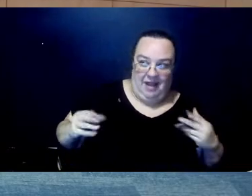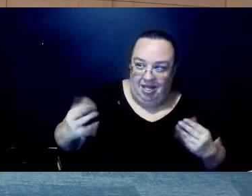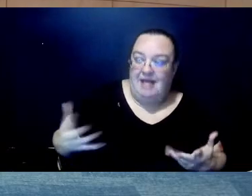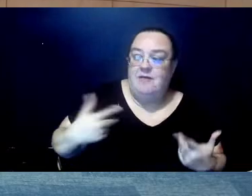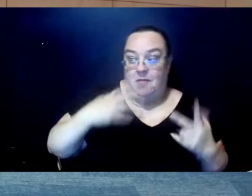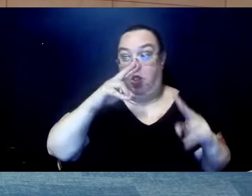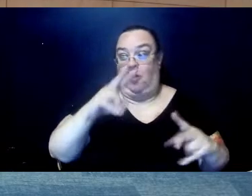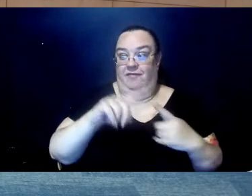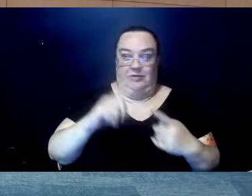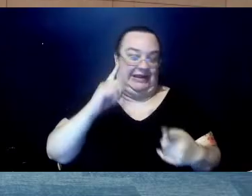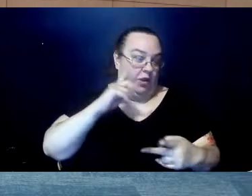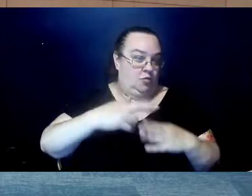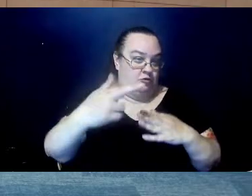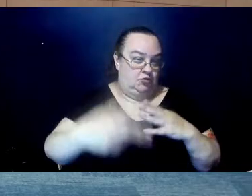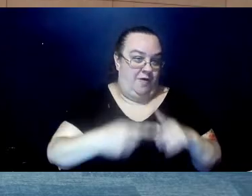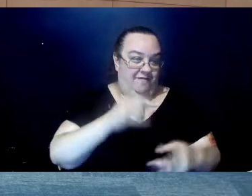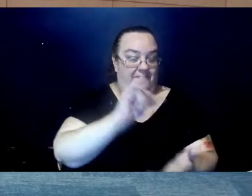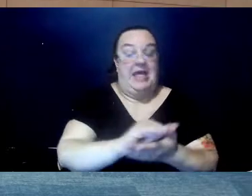as well. That is all.